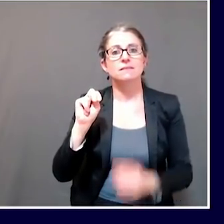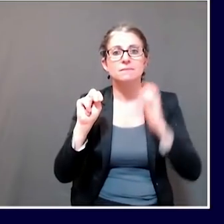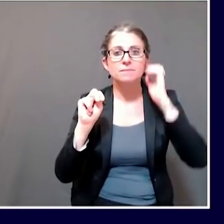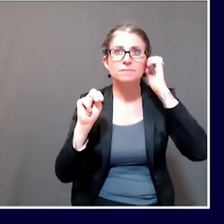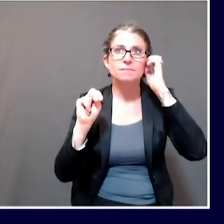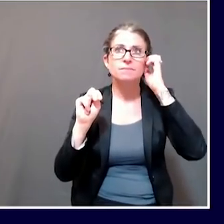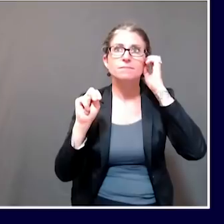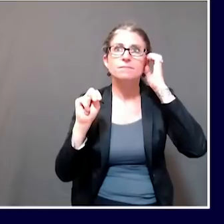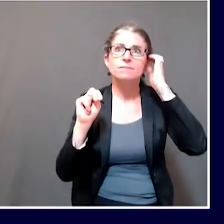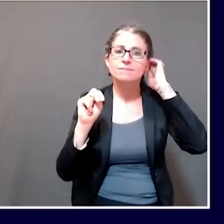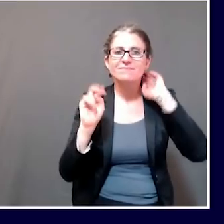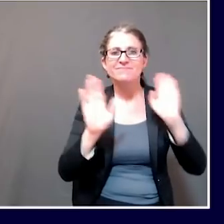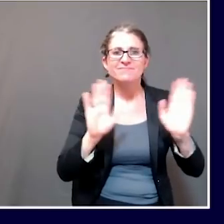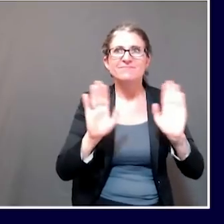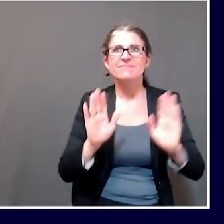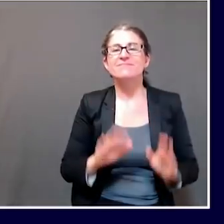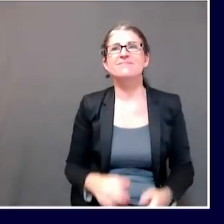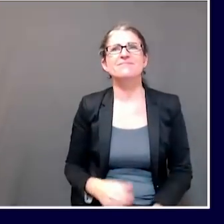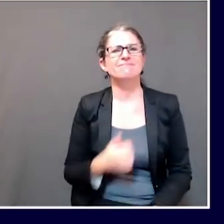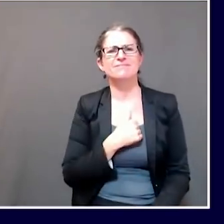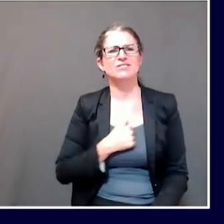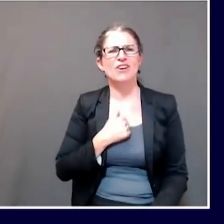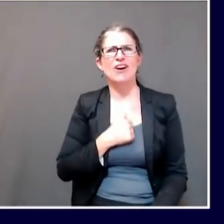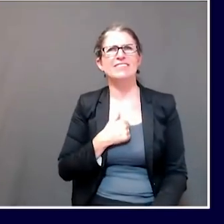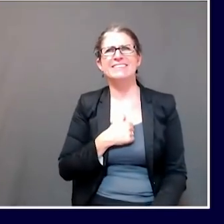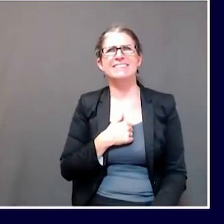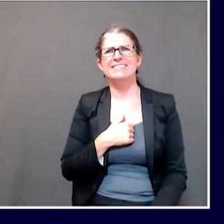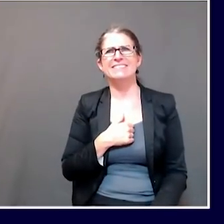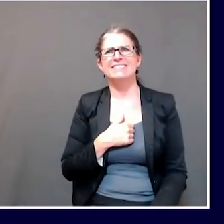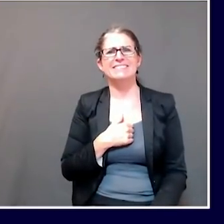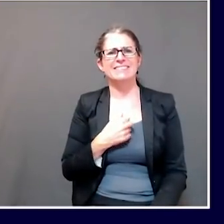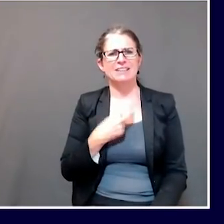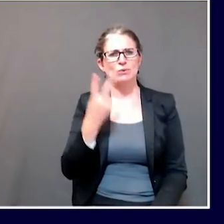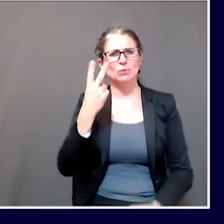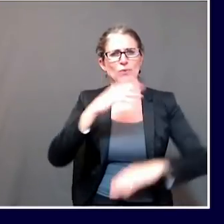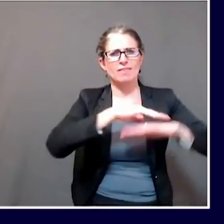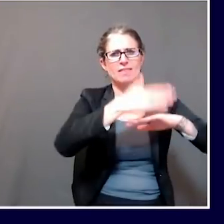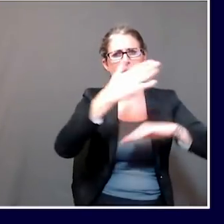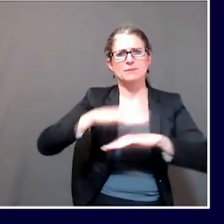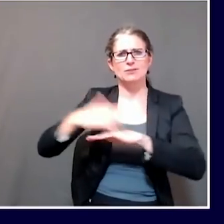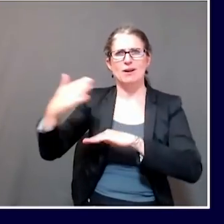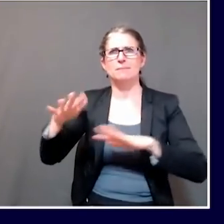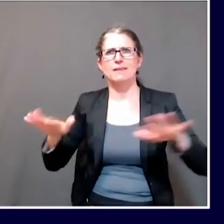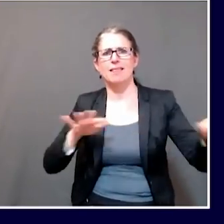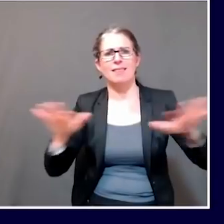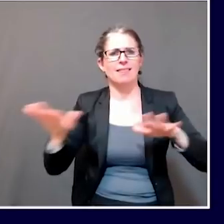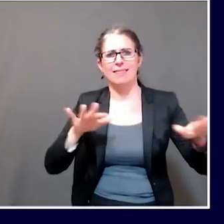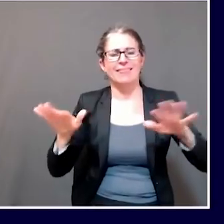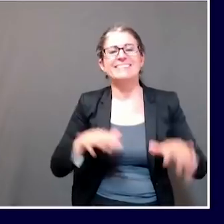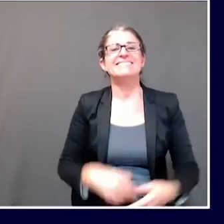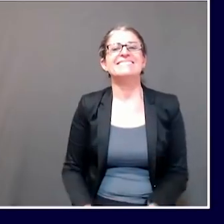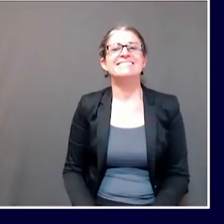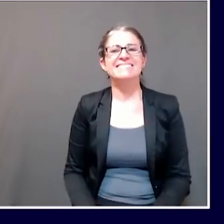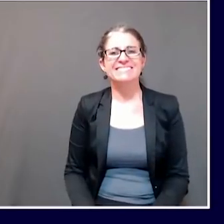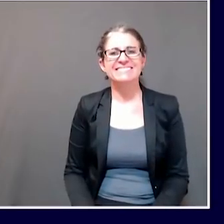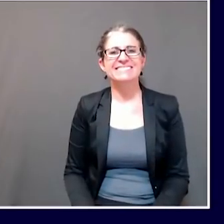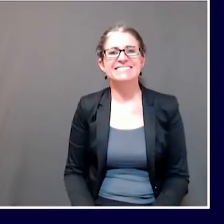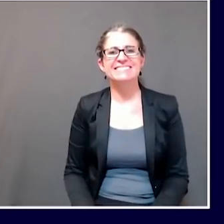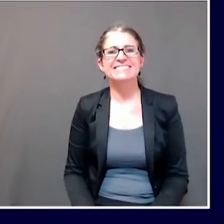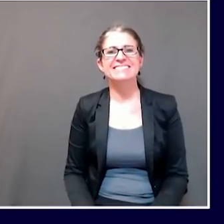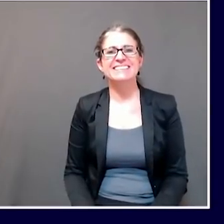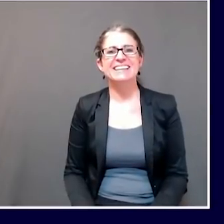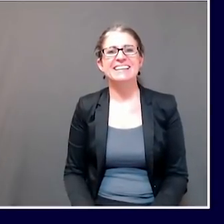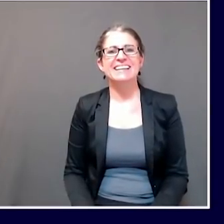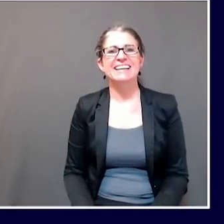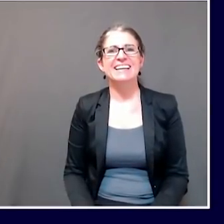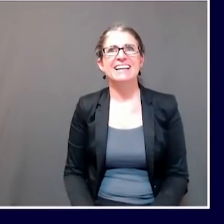Sorry, I have two Zooms going at the same time, so I'm trying to adjust to that. Two questions on two